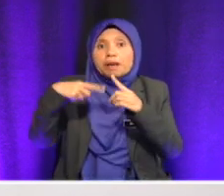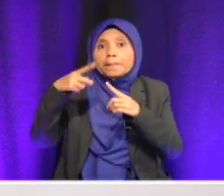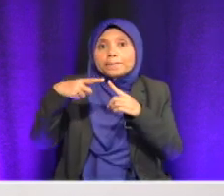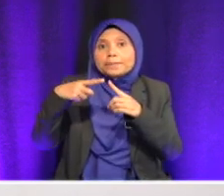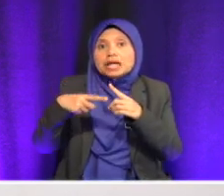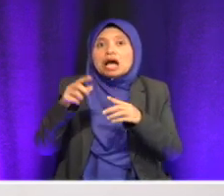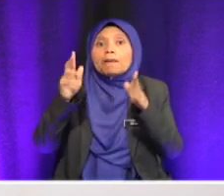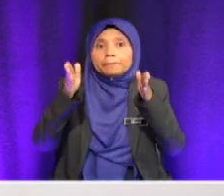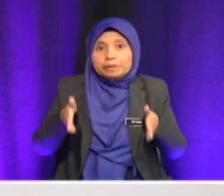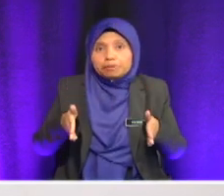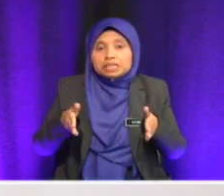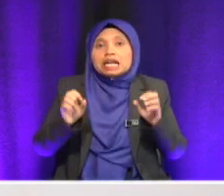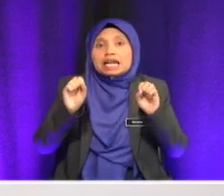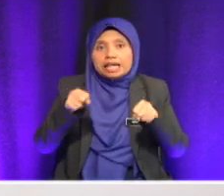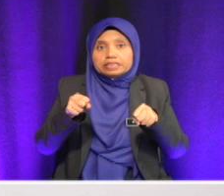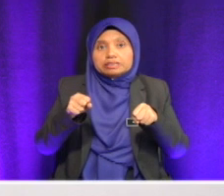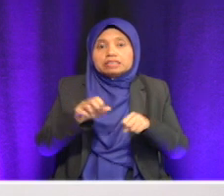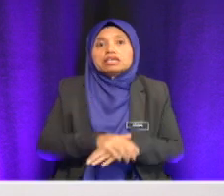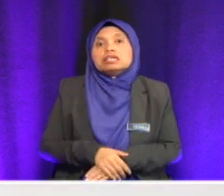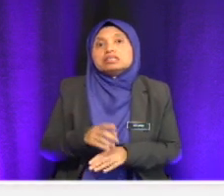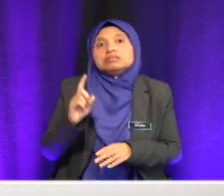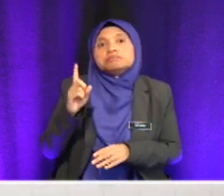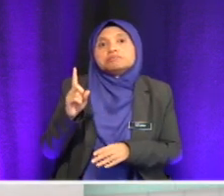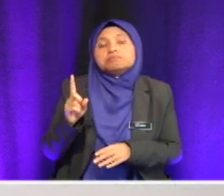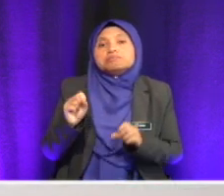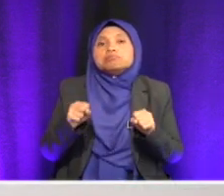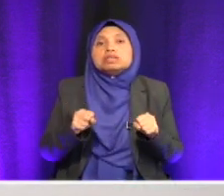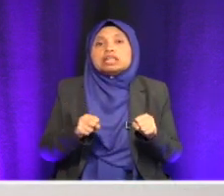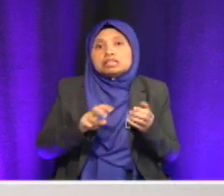Okay. So can you please identify the similar keywords from the reading text?